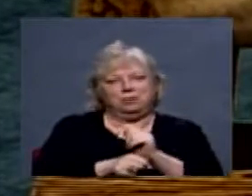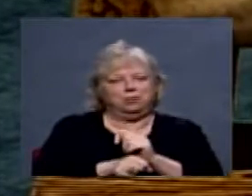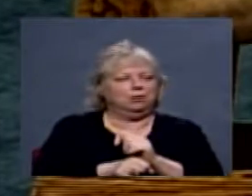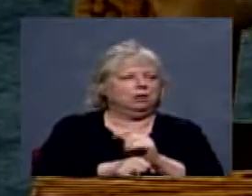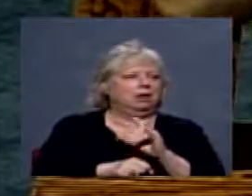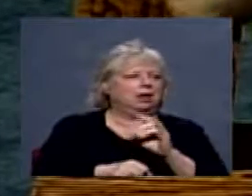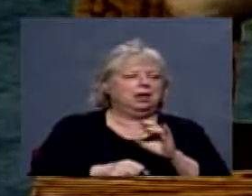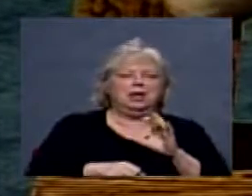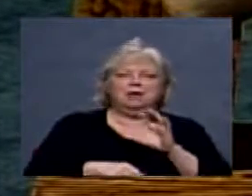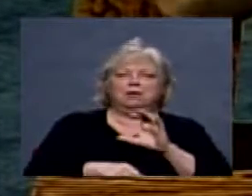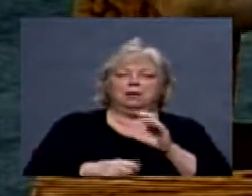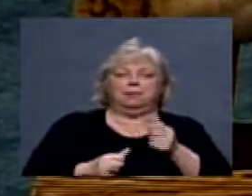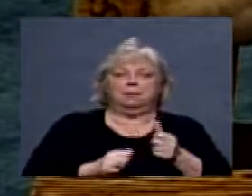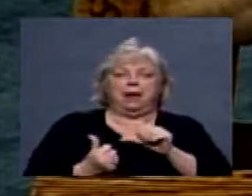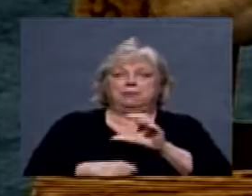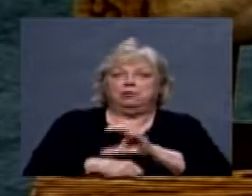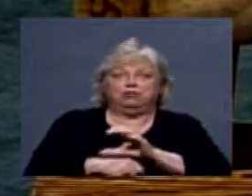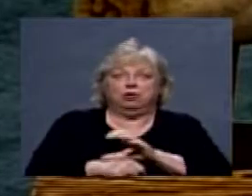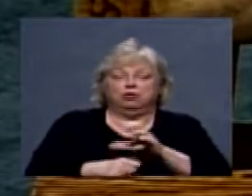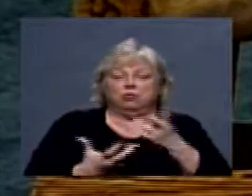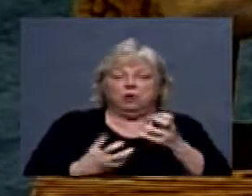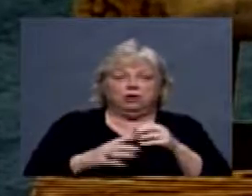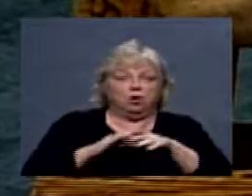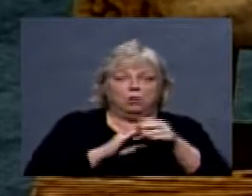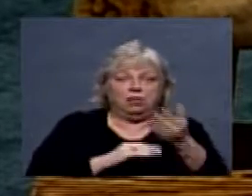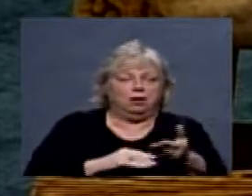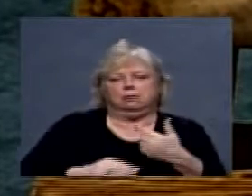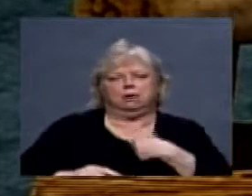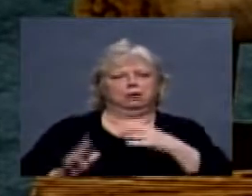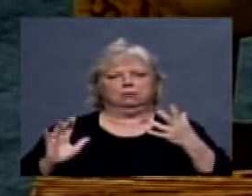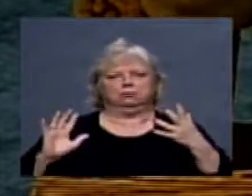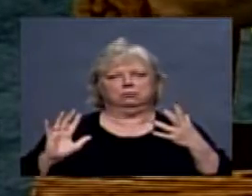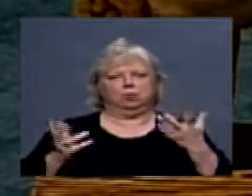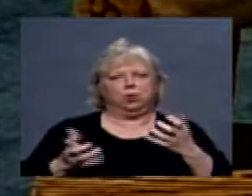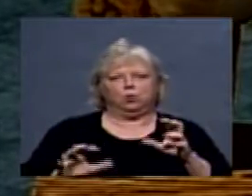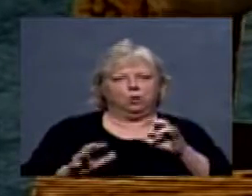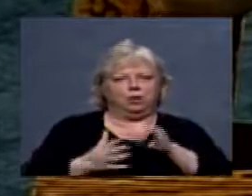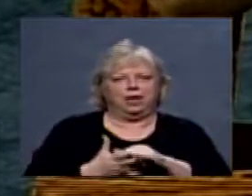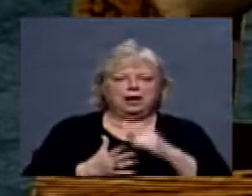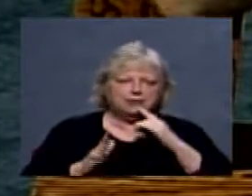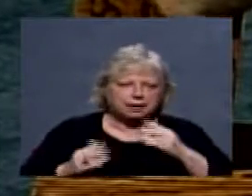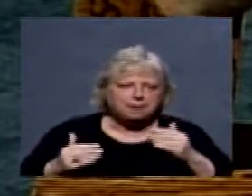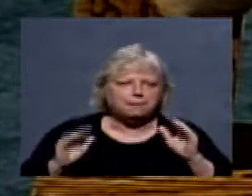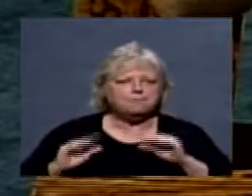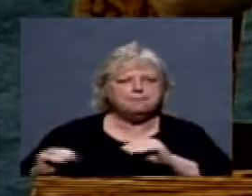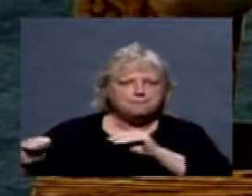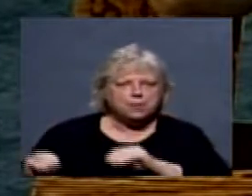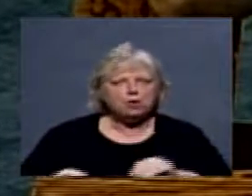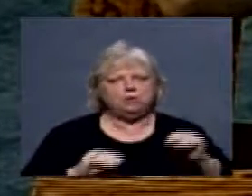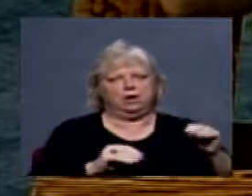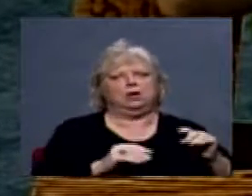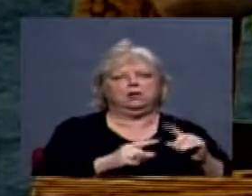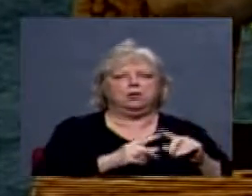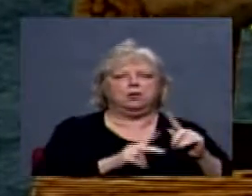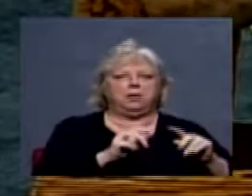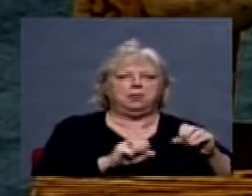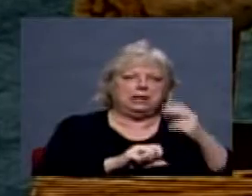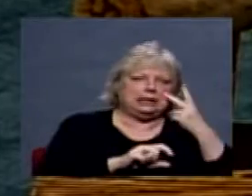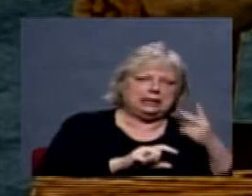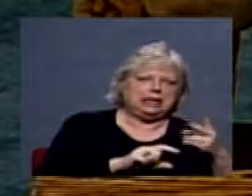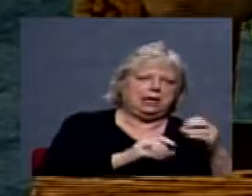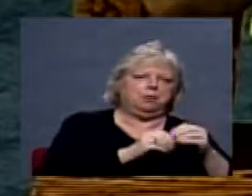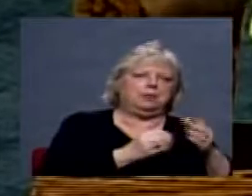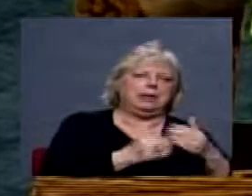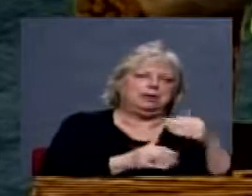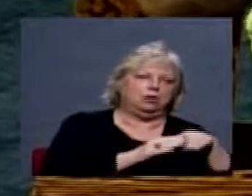want to go in there, a Baptist church, I wouldn't want it there. Not in my community. Like, it move it out to the streets where people can see it, where it's easier accessed. I